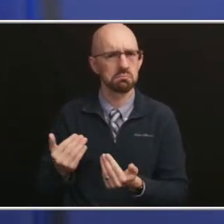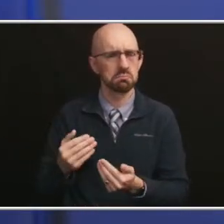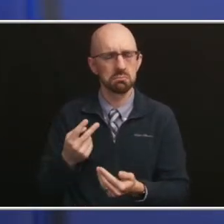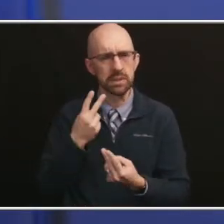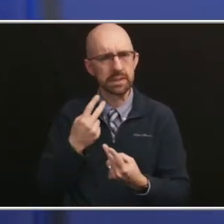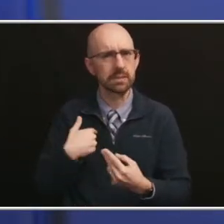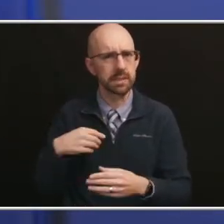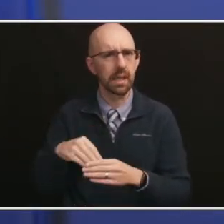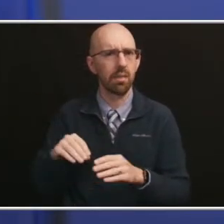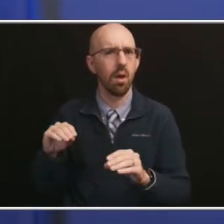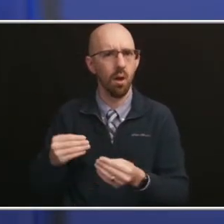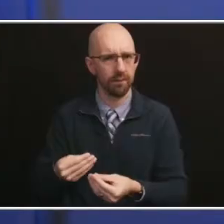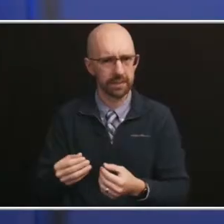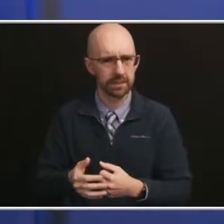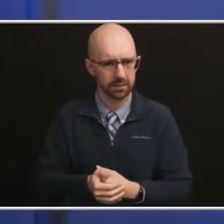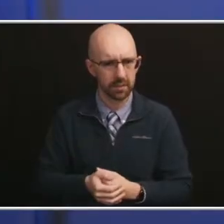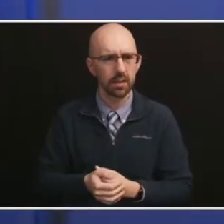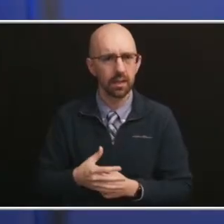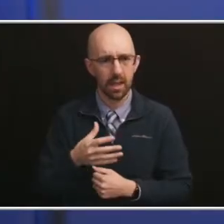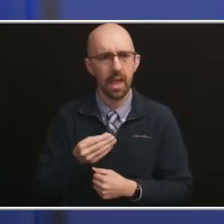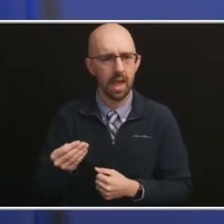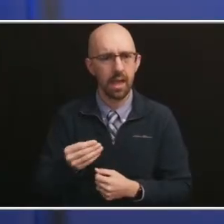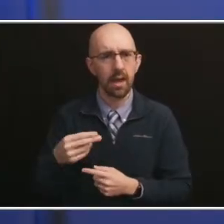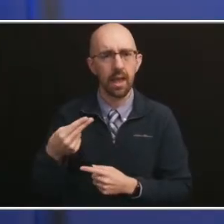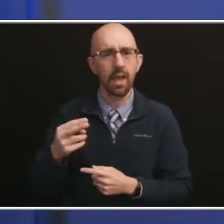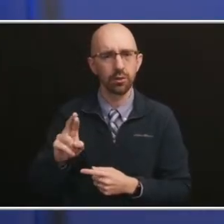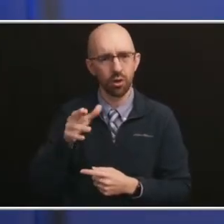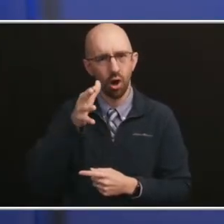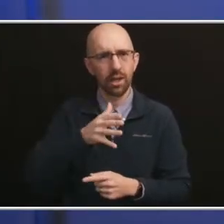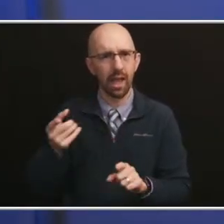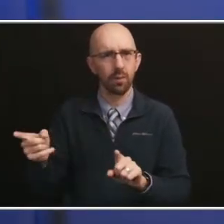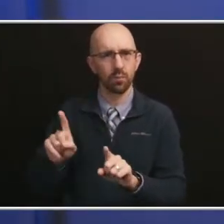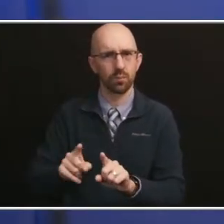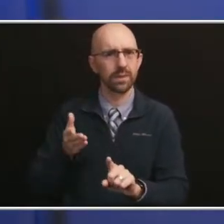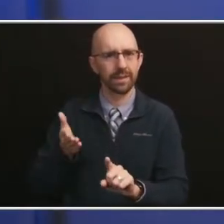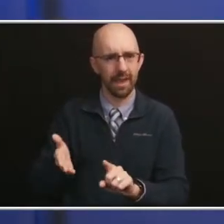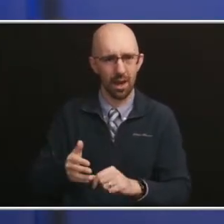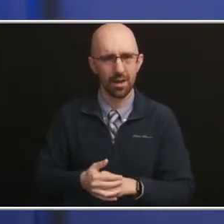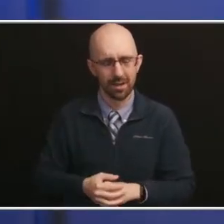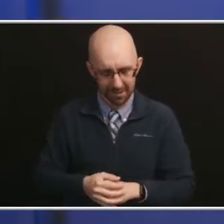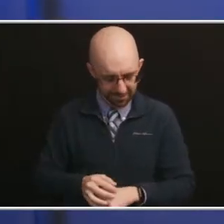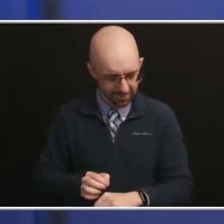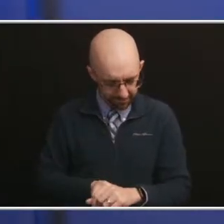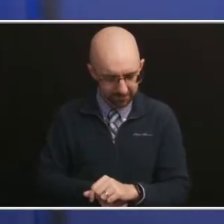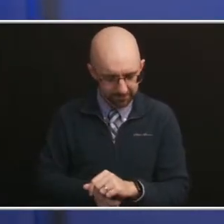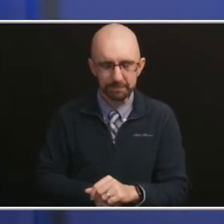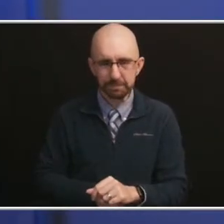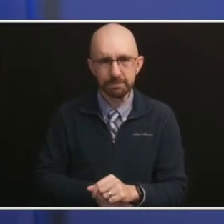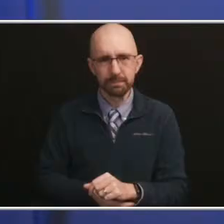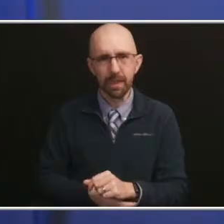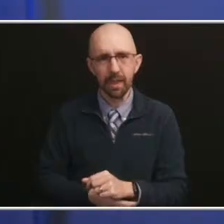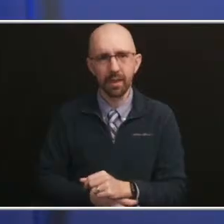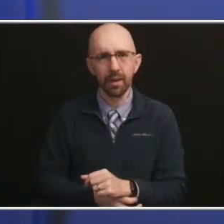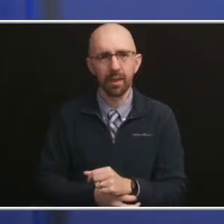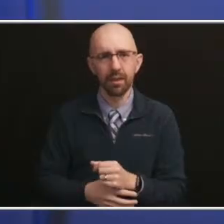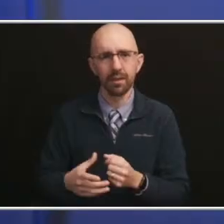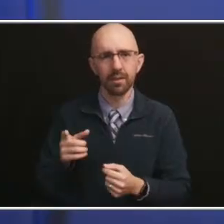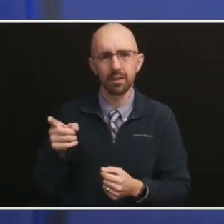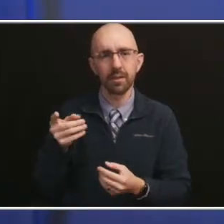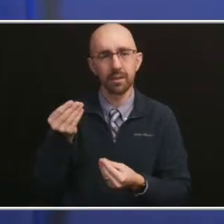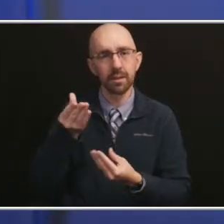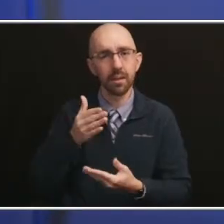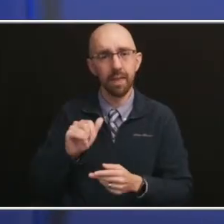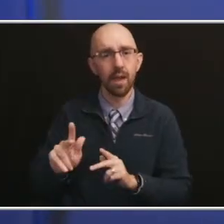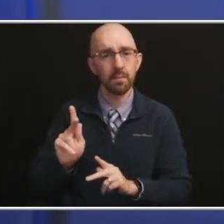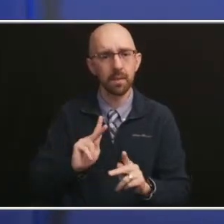office. And an HR guy was there. Oh, boy. Yeah. That's so hard. And she told me that people were